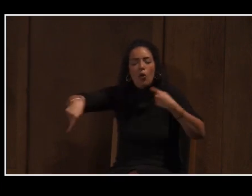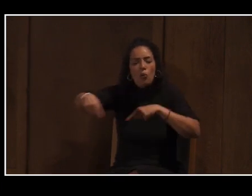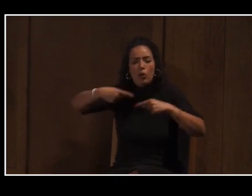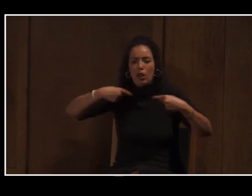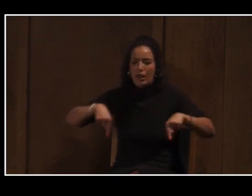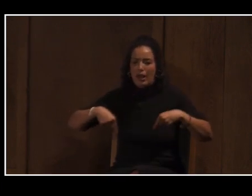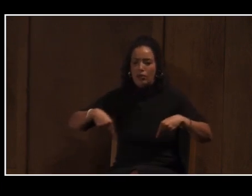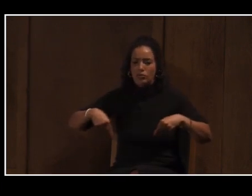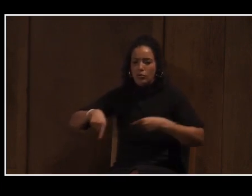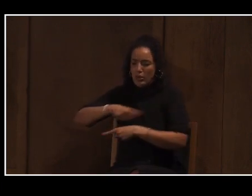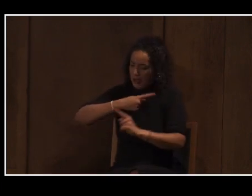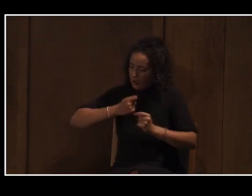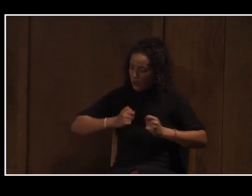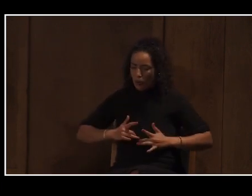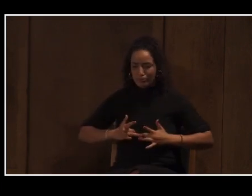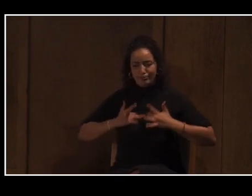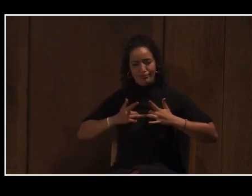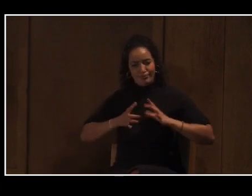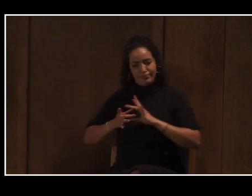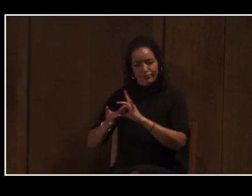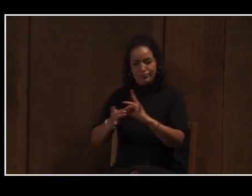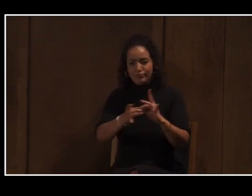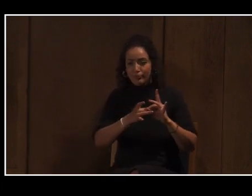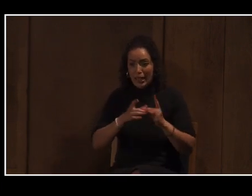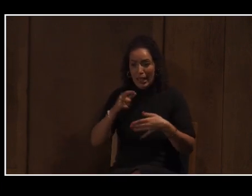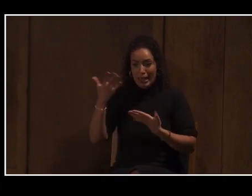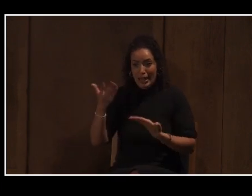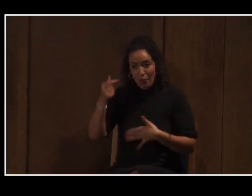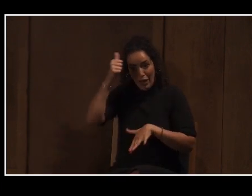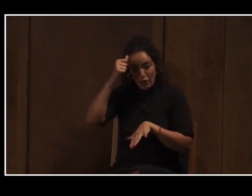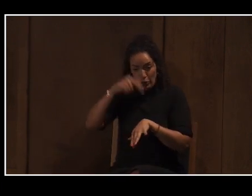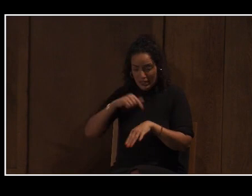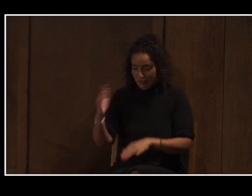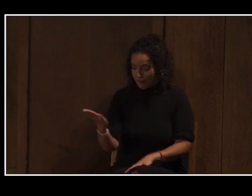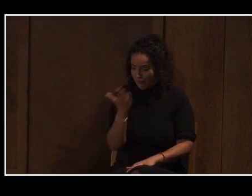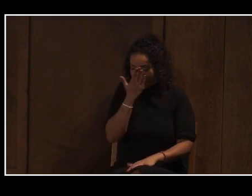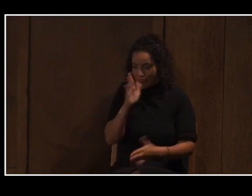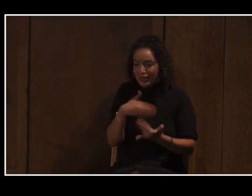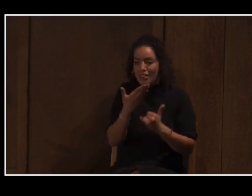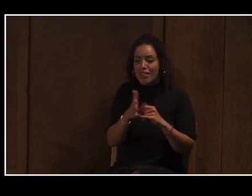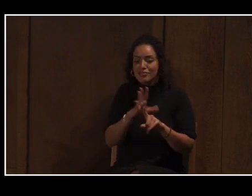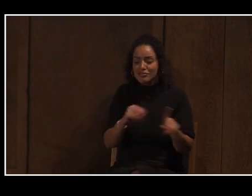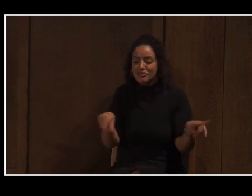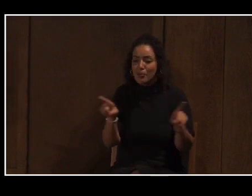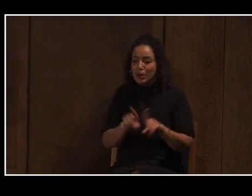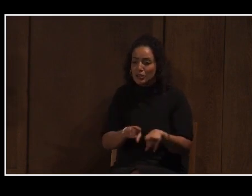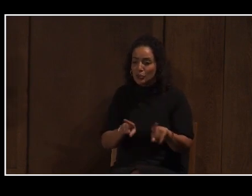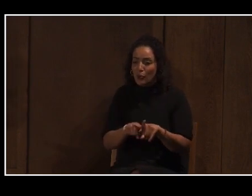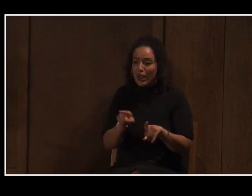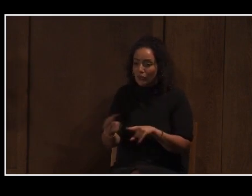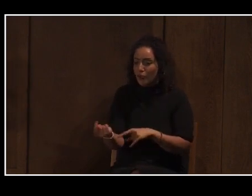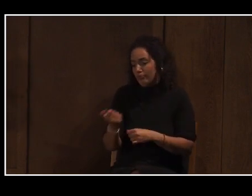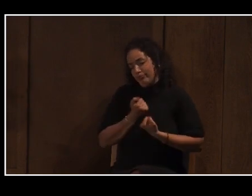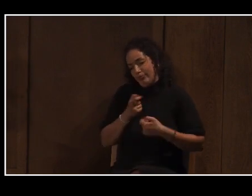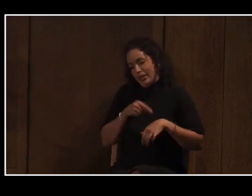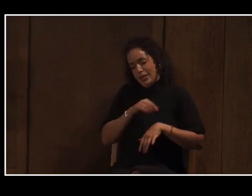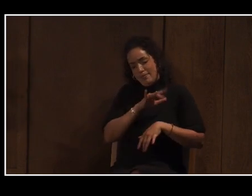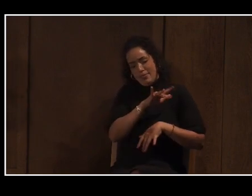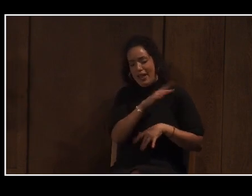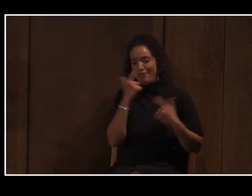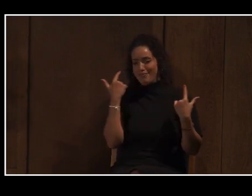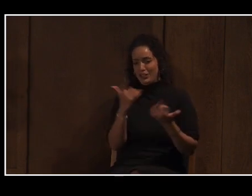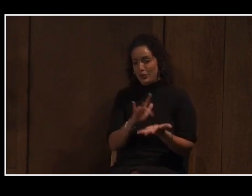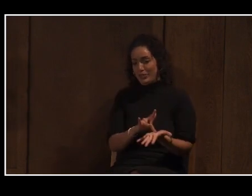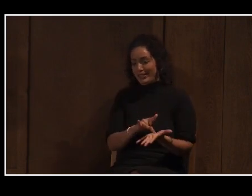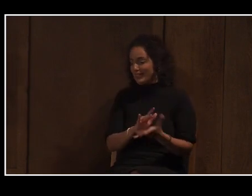together. Knowing that I'm running out of time, I'll give you this last example as well from my time in Mexico City,